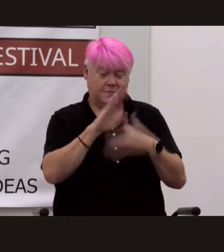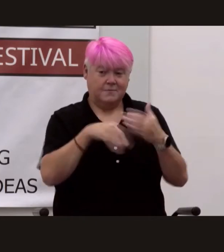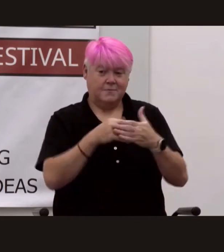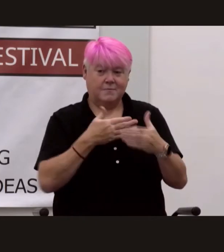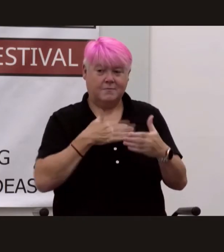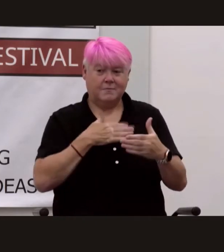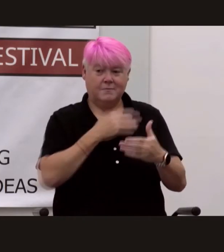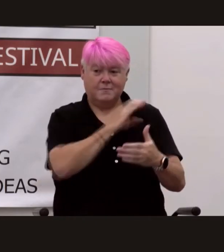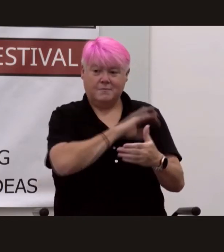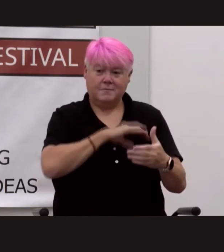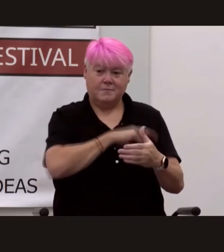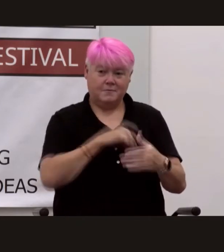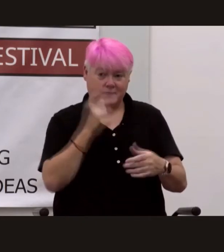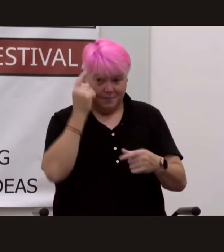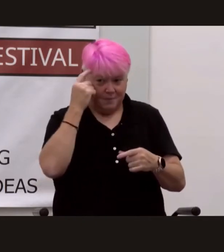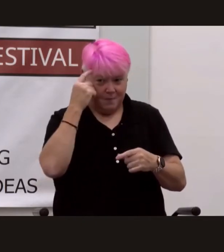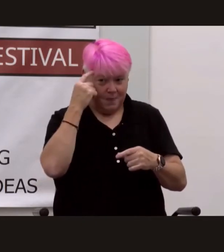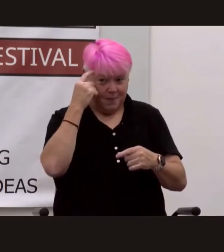think that